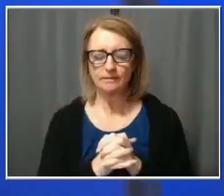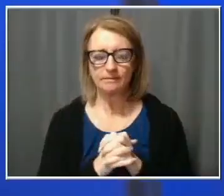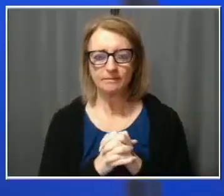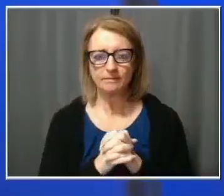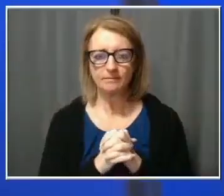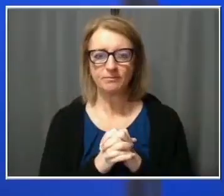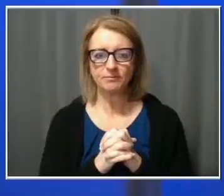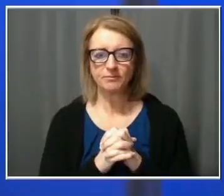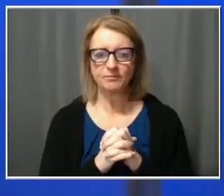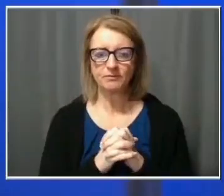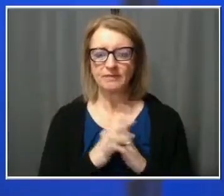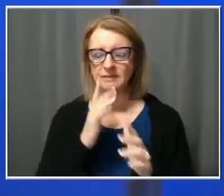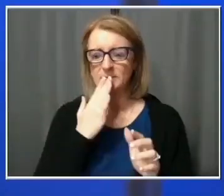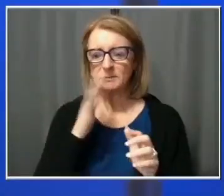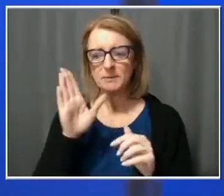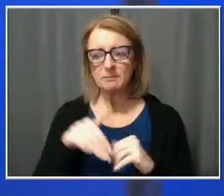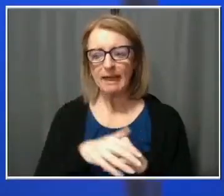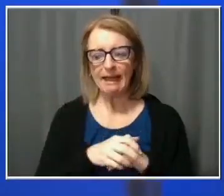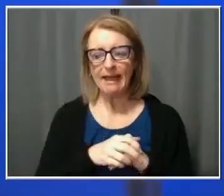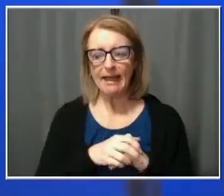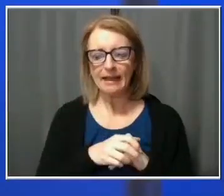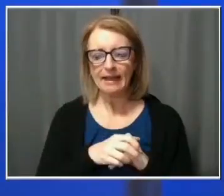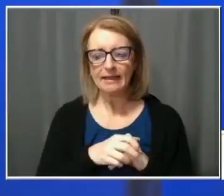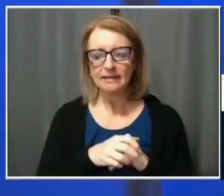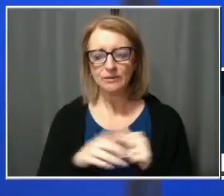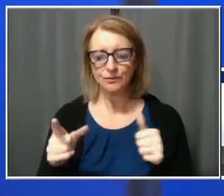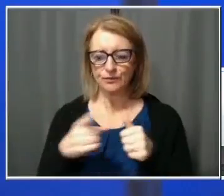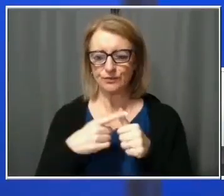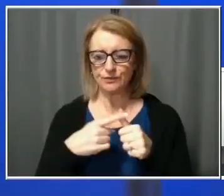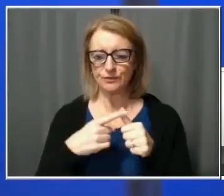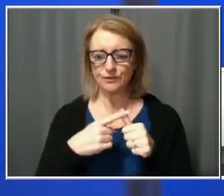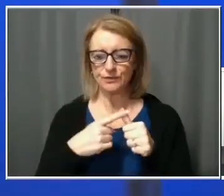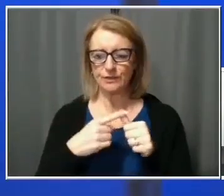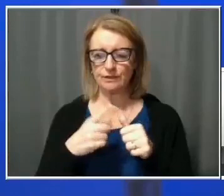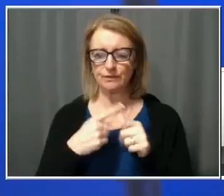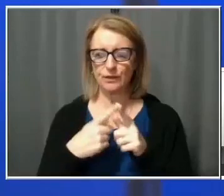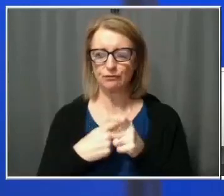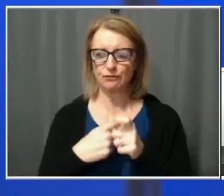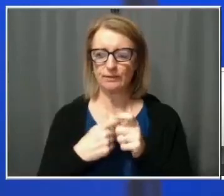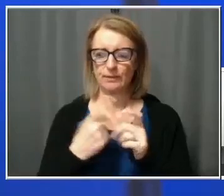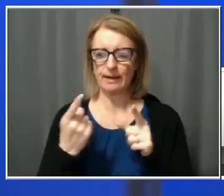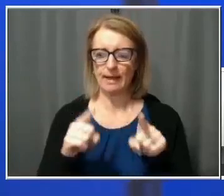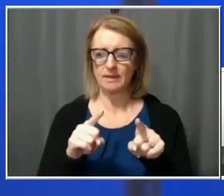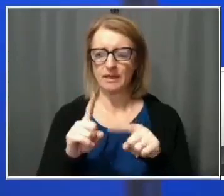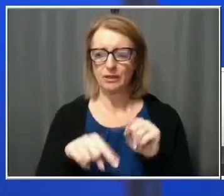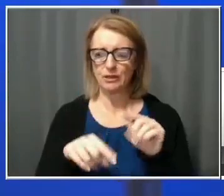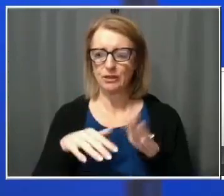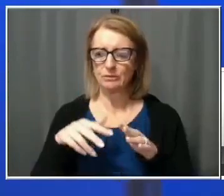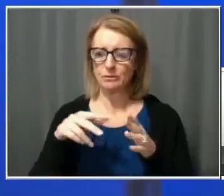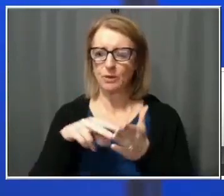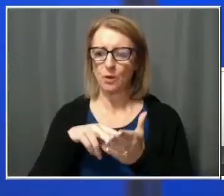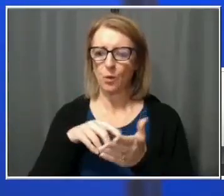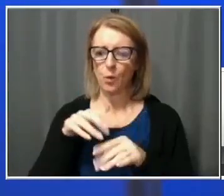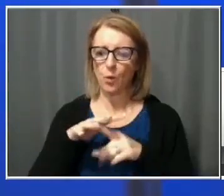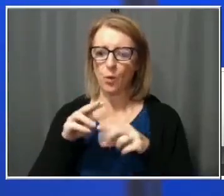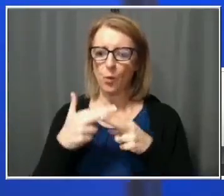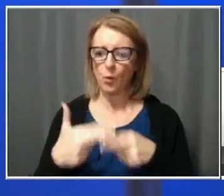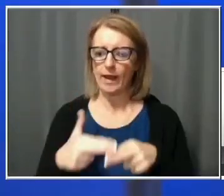It was pretty bad. When I first, after the first run where it happened, I really couldn't put weight on my leg. And every